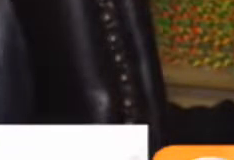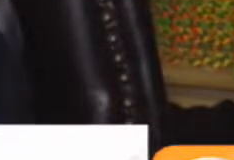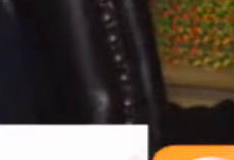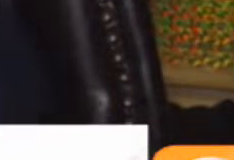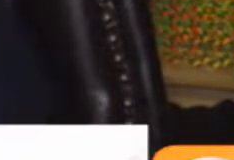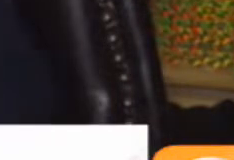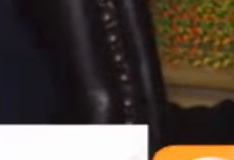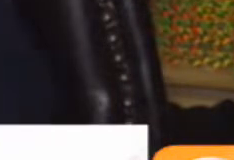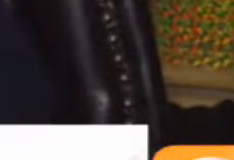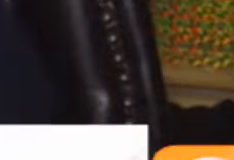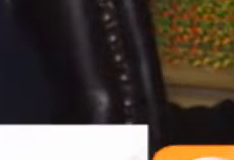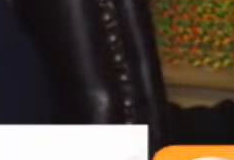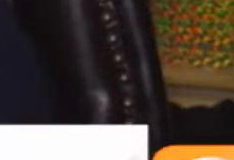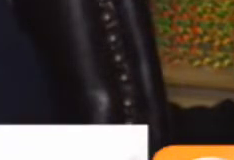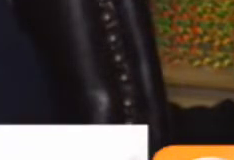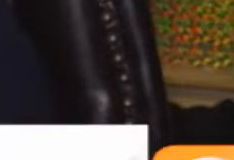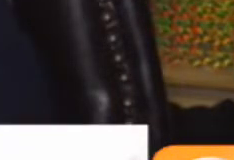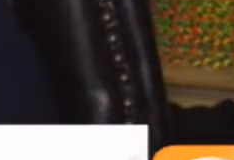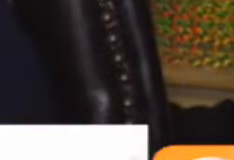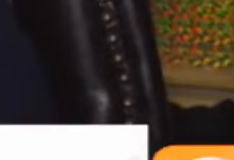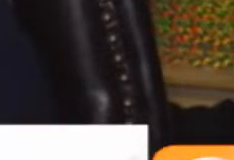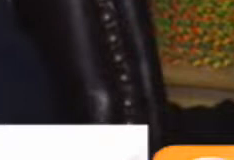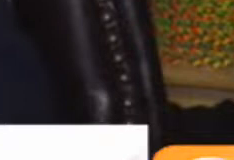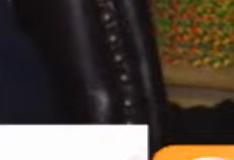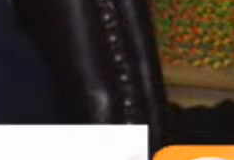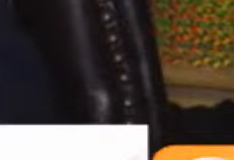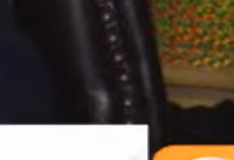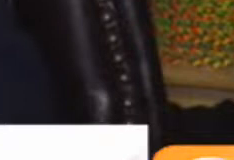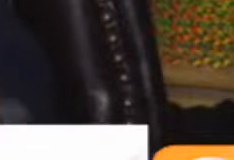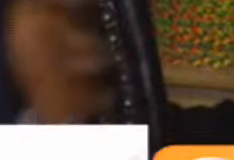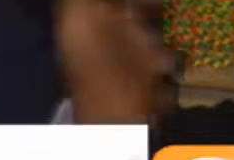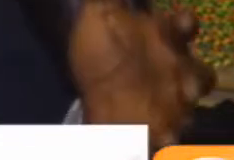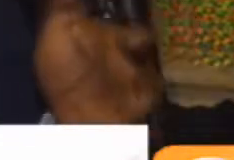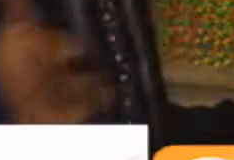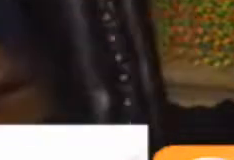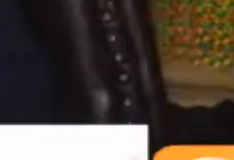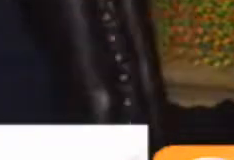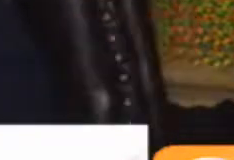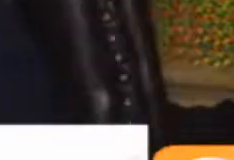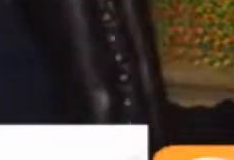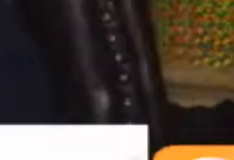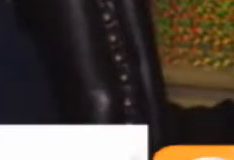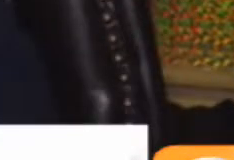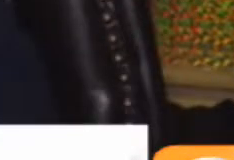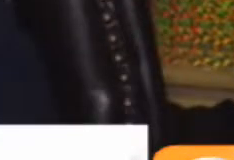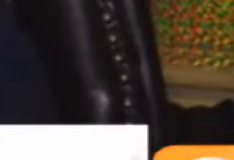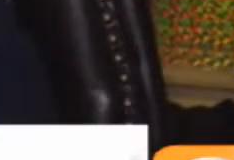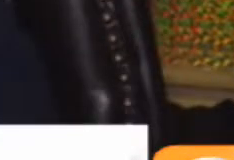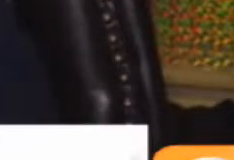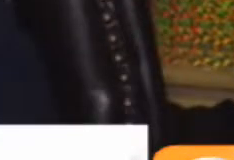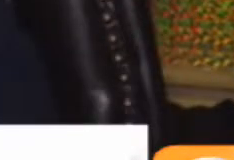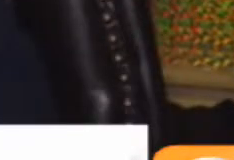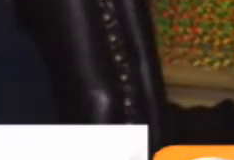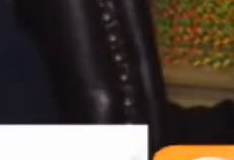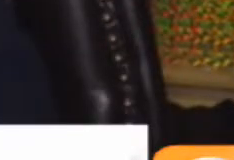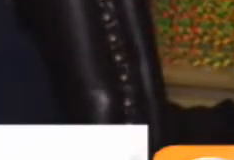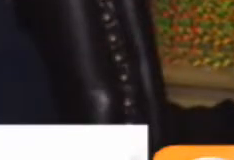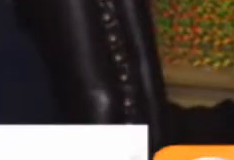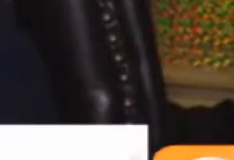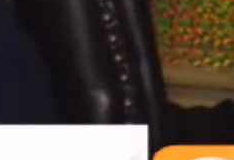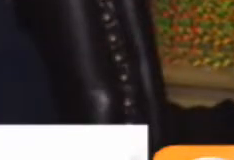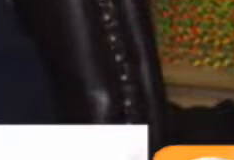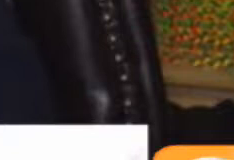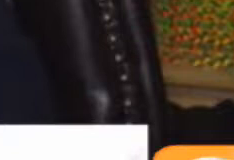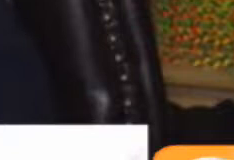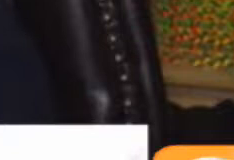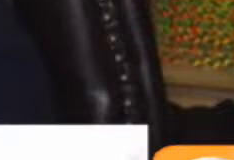wherever else. And the Cabinet Secretary of Interior, I think, has said very clearly that let us channel all of those to the administration, through the